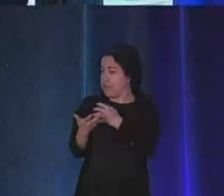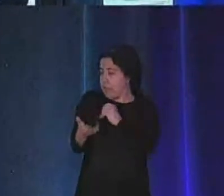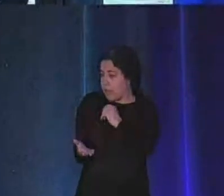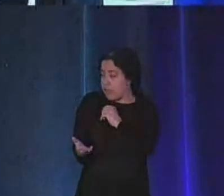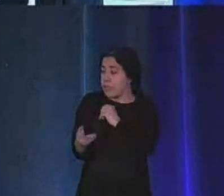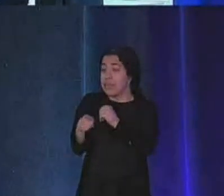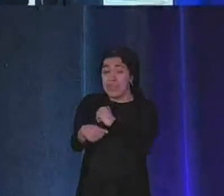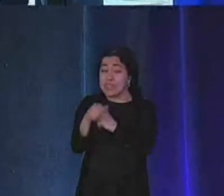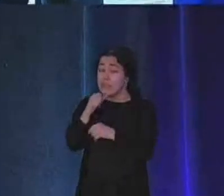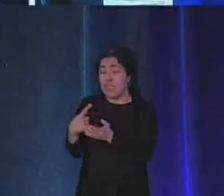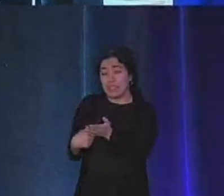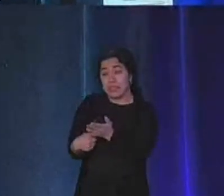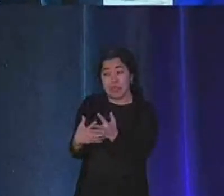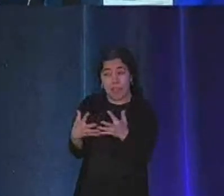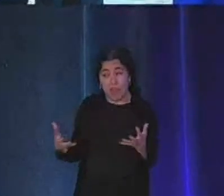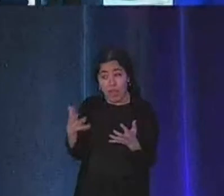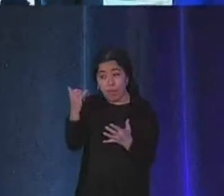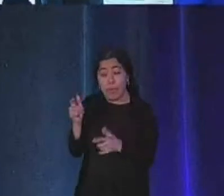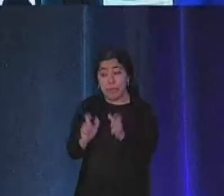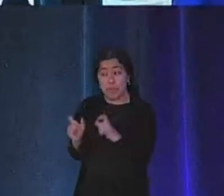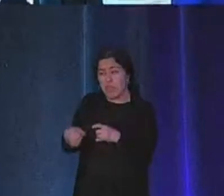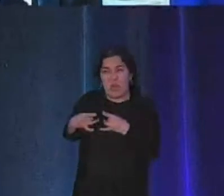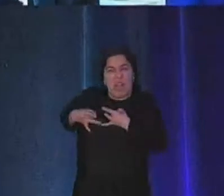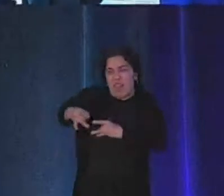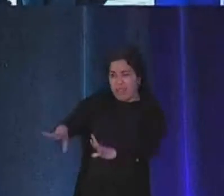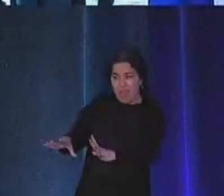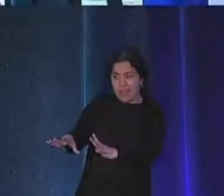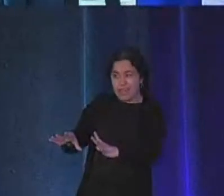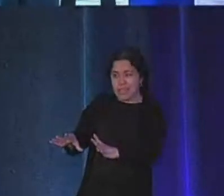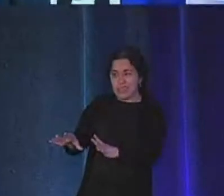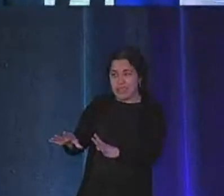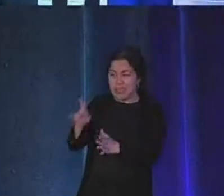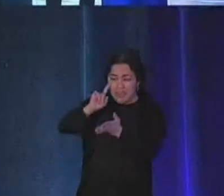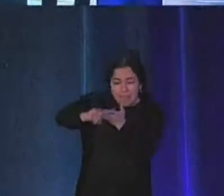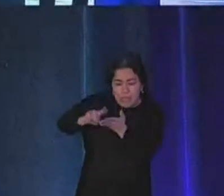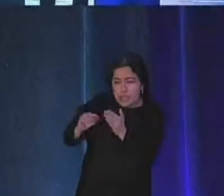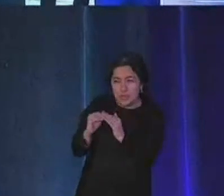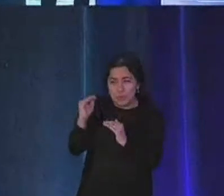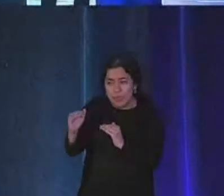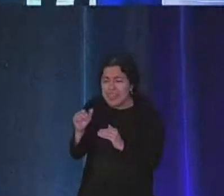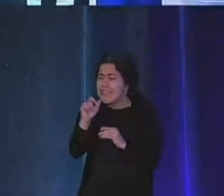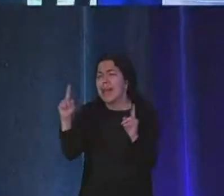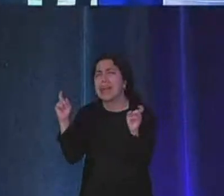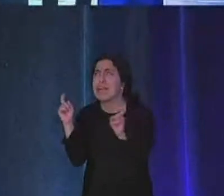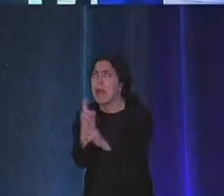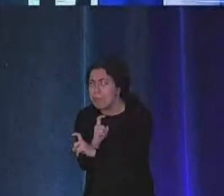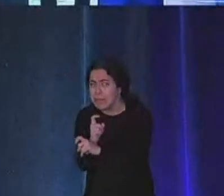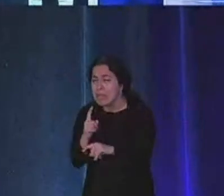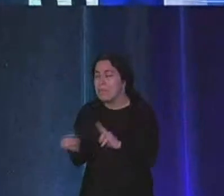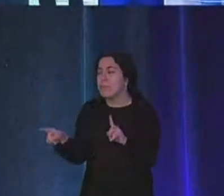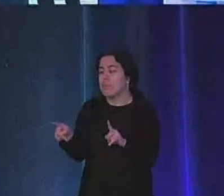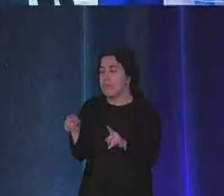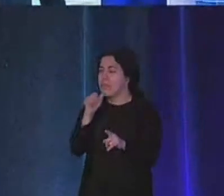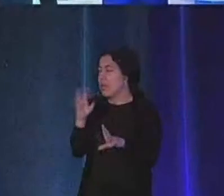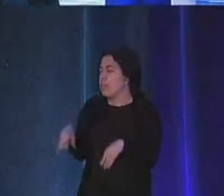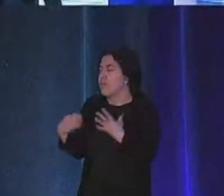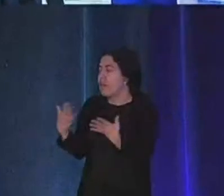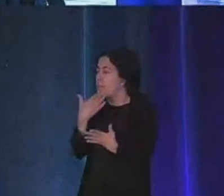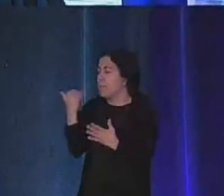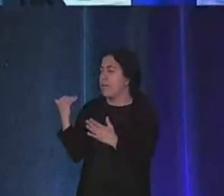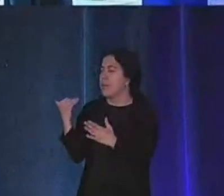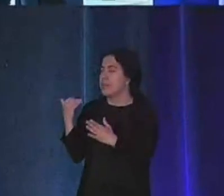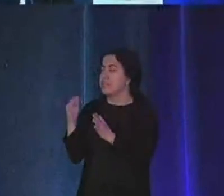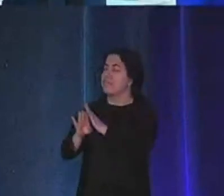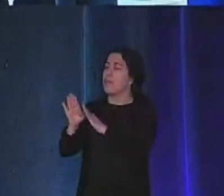not discussed a lot because people actually don't like messing with it too much, because it's not super complicated, but it doesn't really provide the best